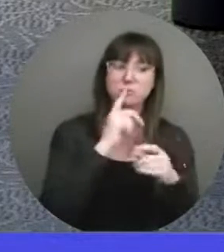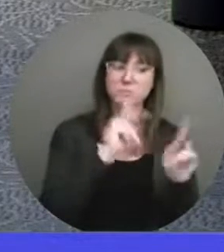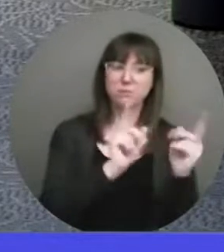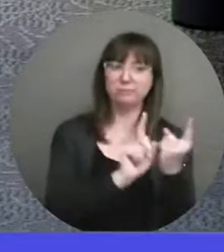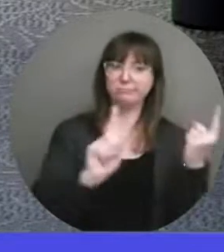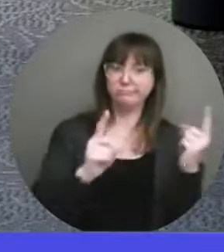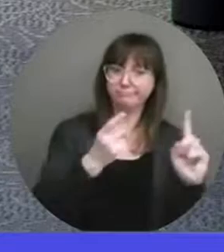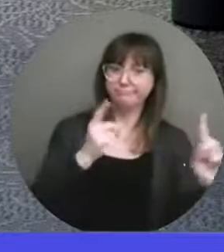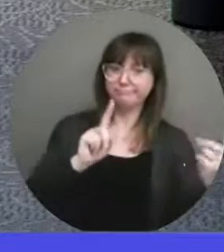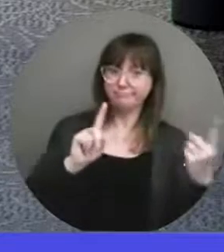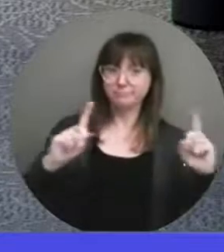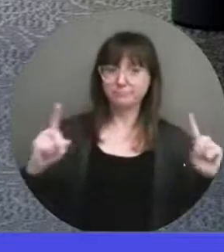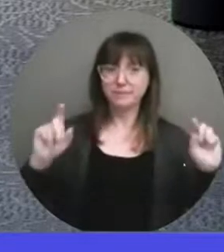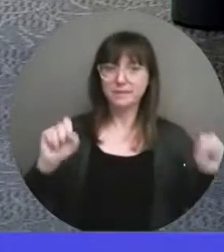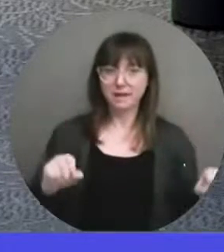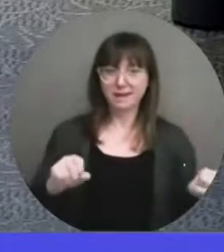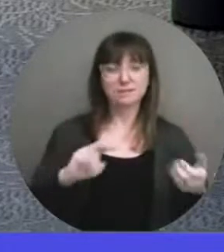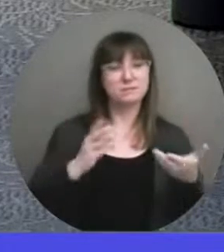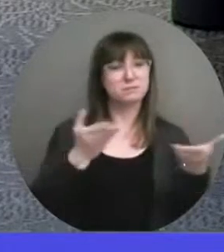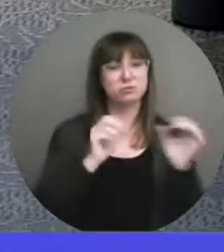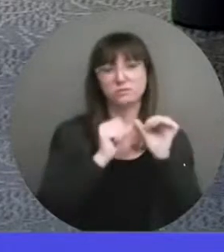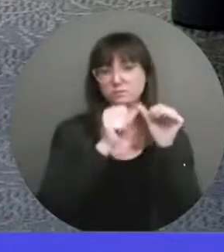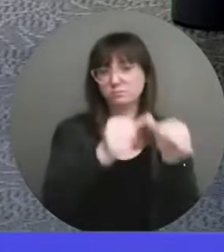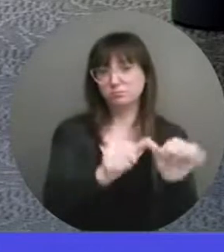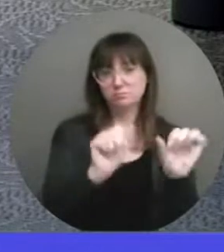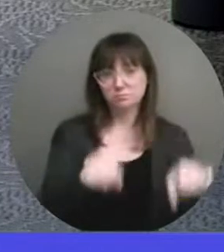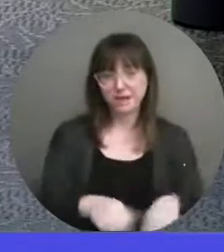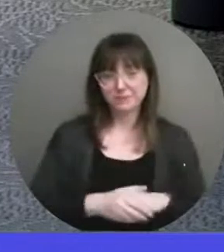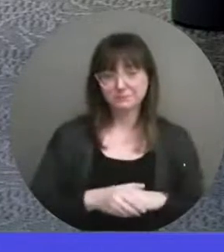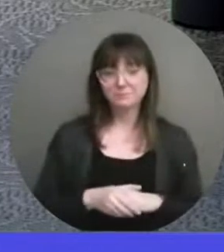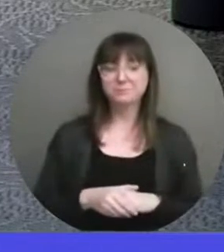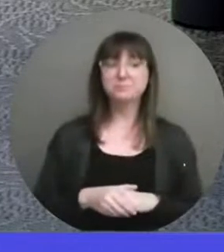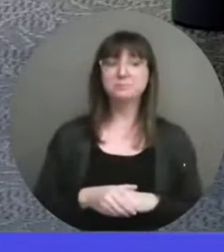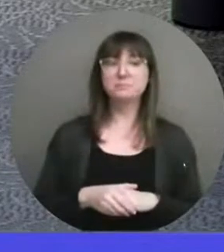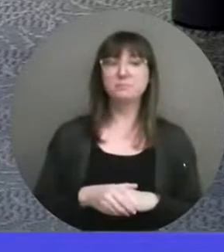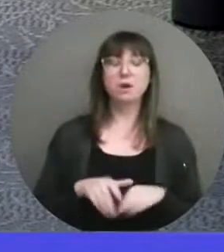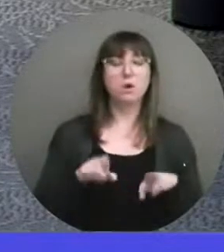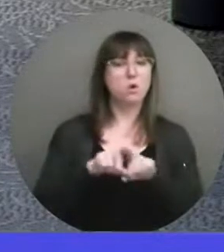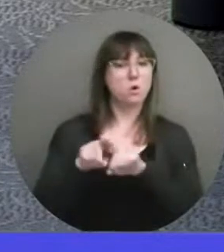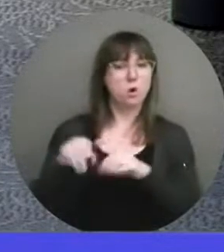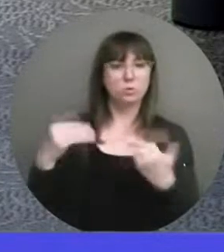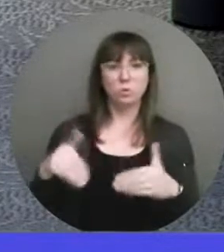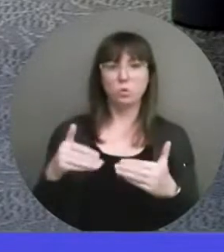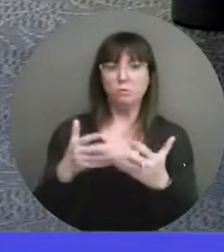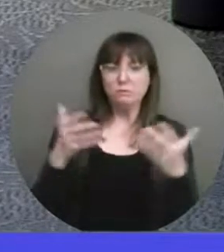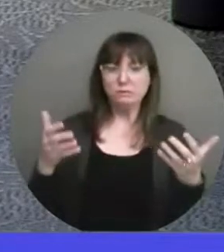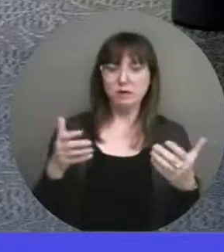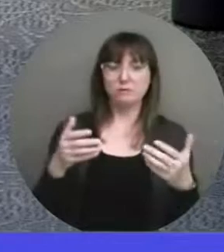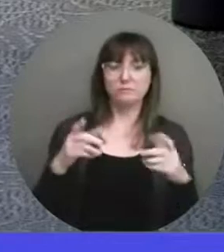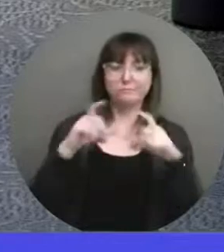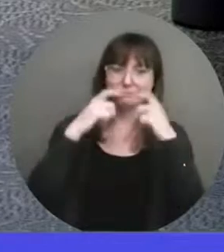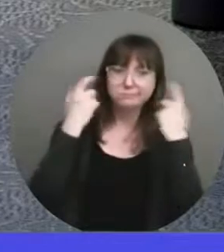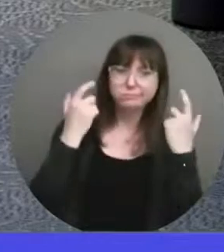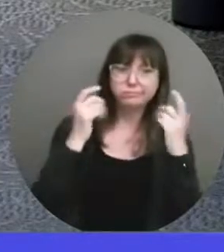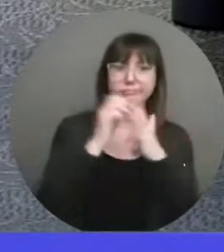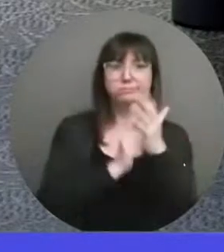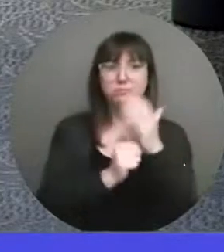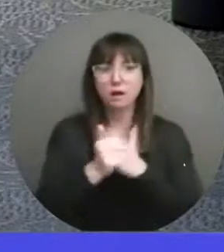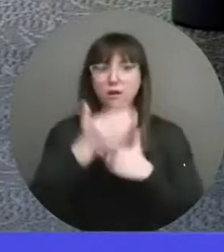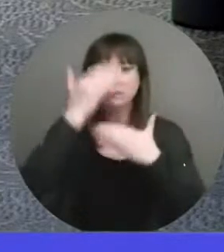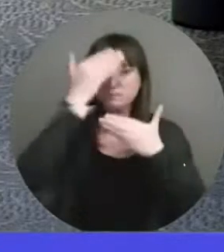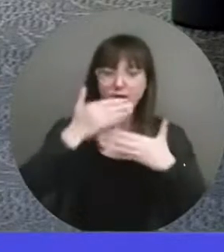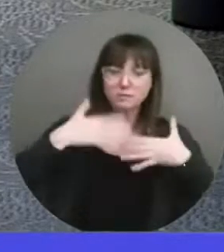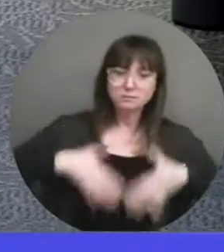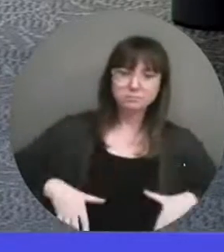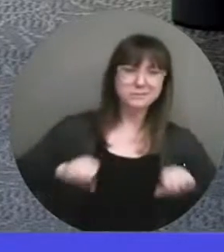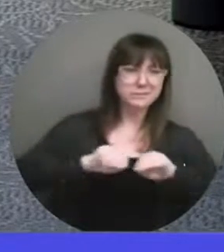services into the new year. We also need a significant amount of personal and protective equipment across the